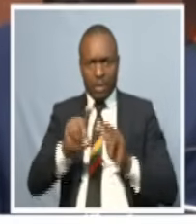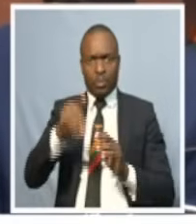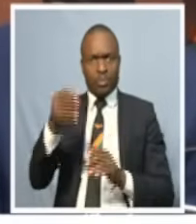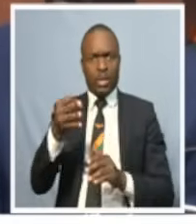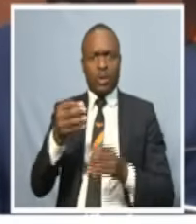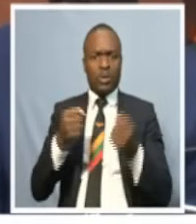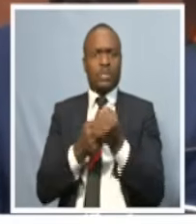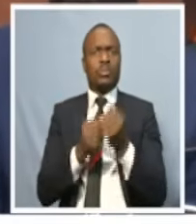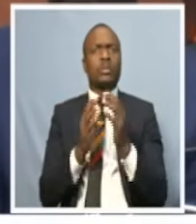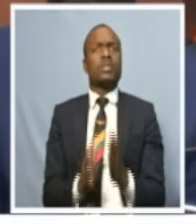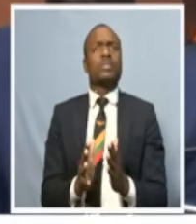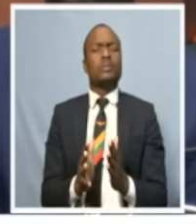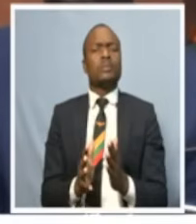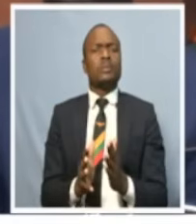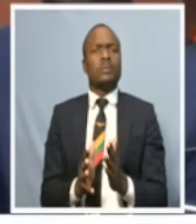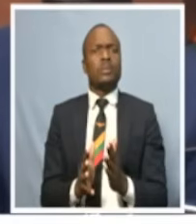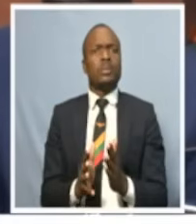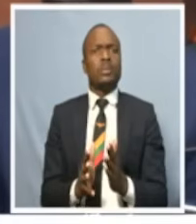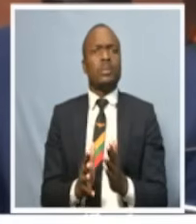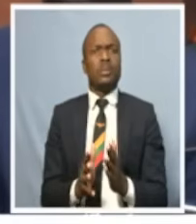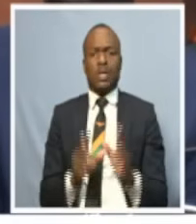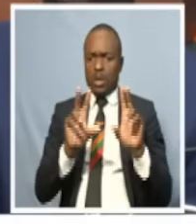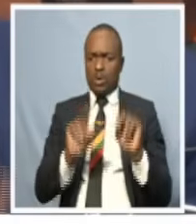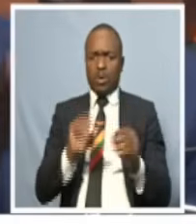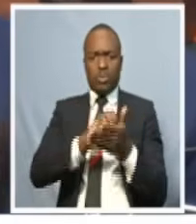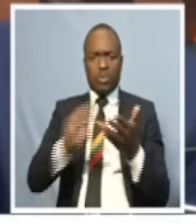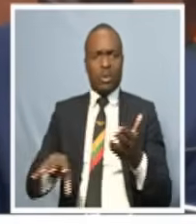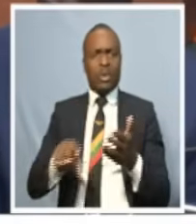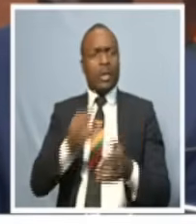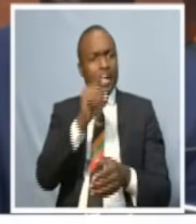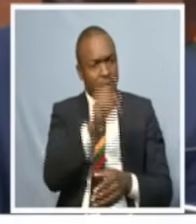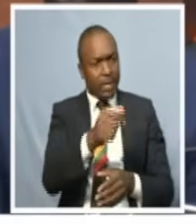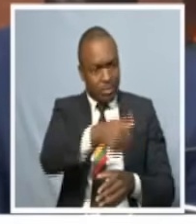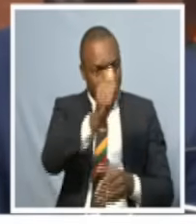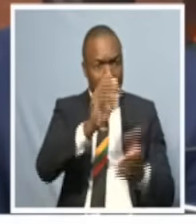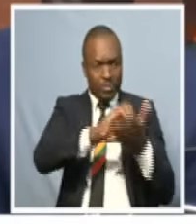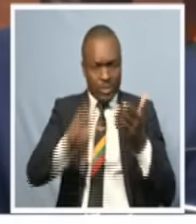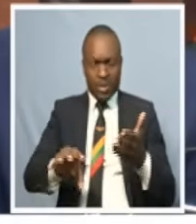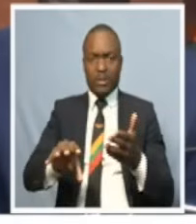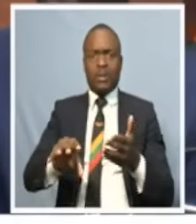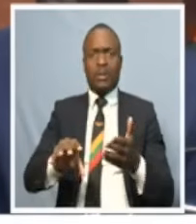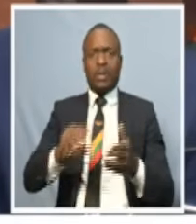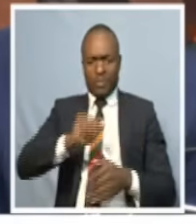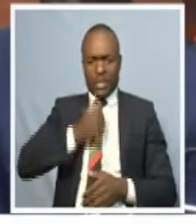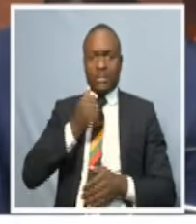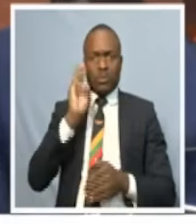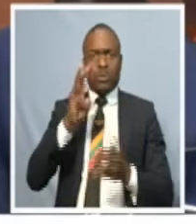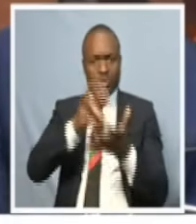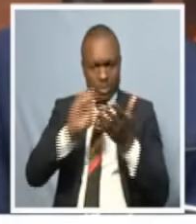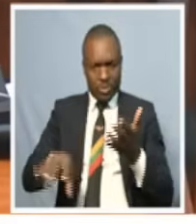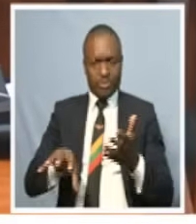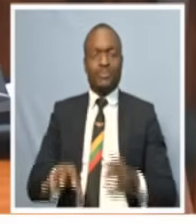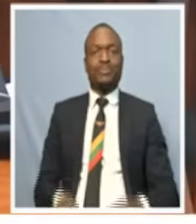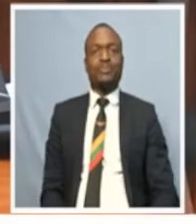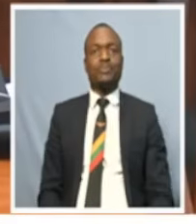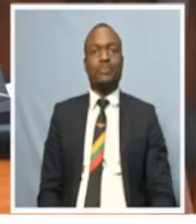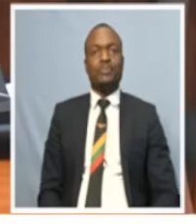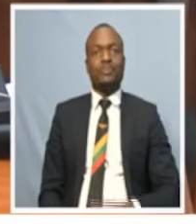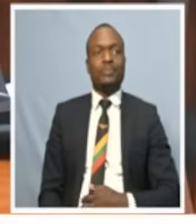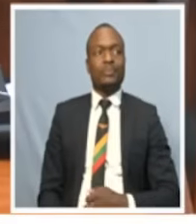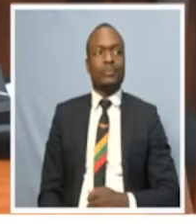were cadres. There were no withdrawal. Let him withdraw as well, Madam Speaker. I'm going to withdraw.